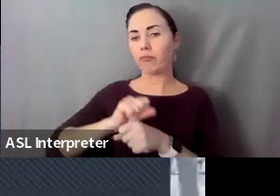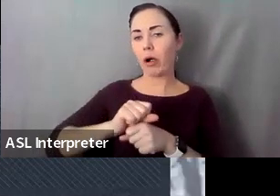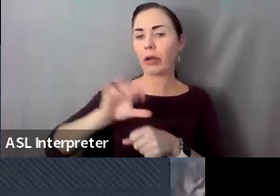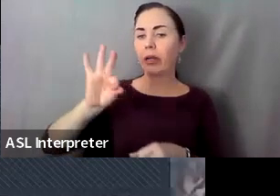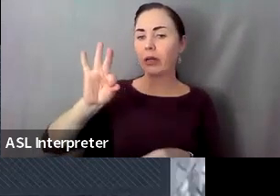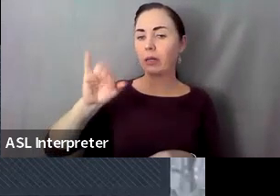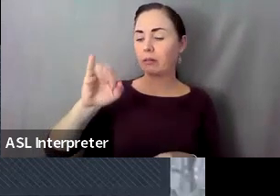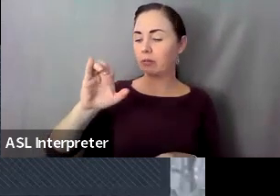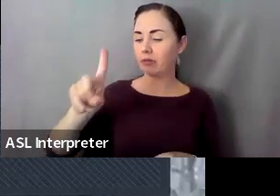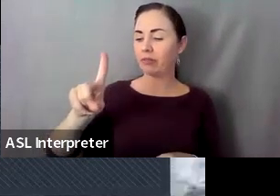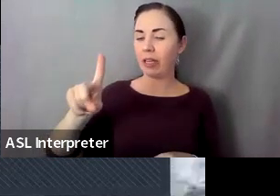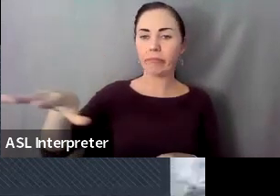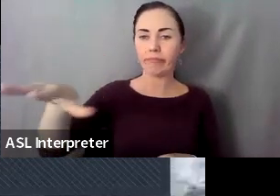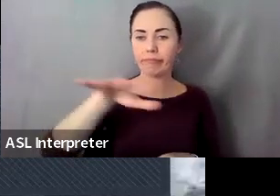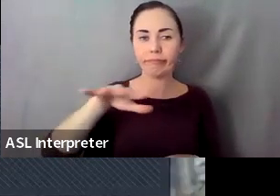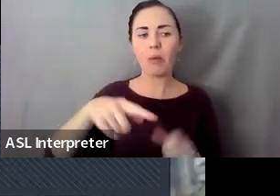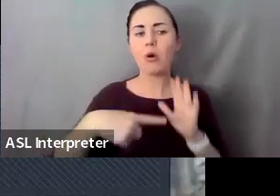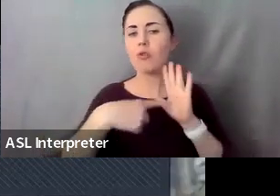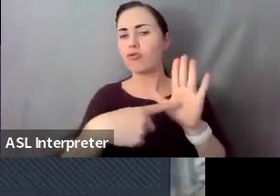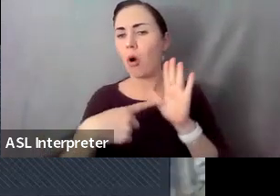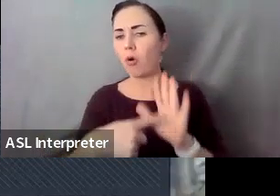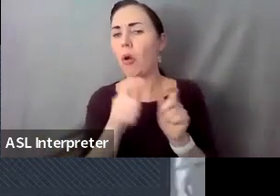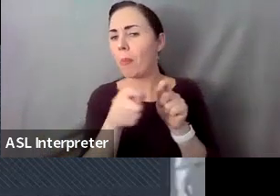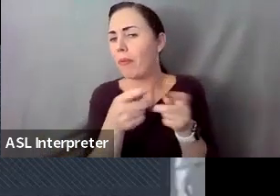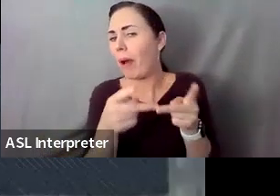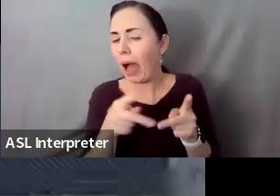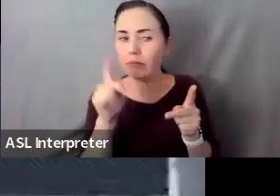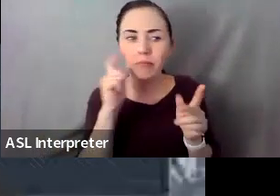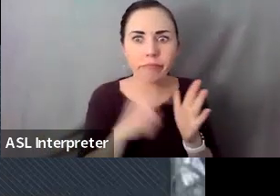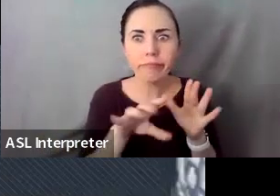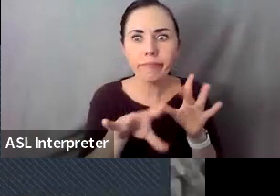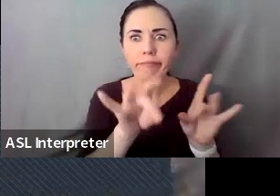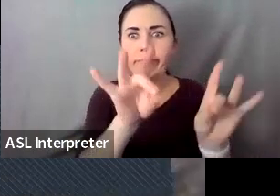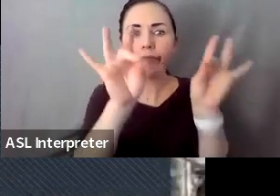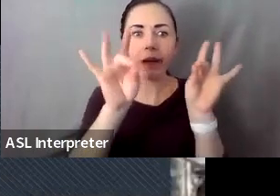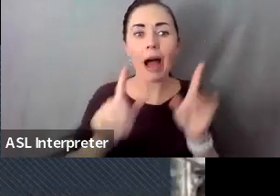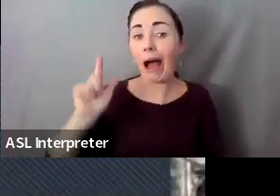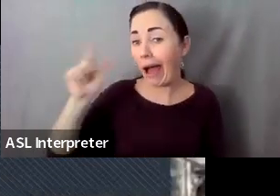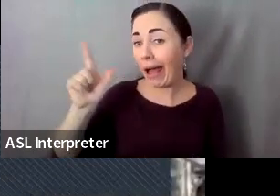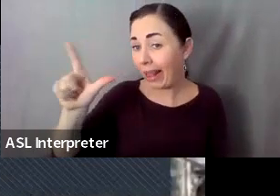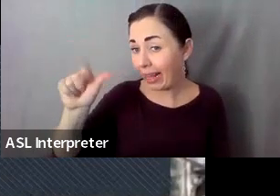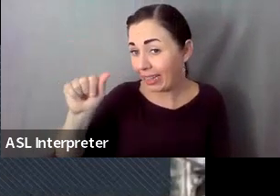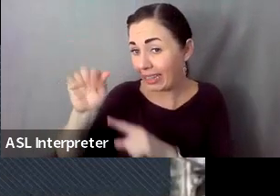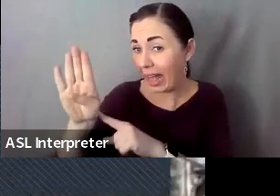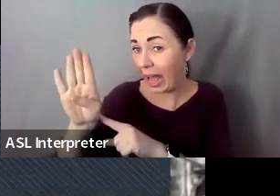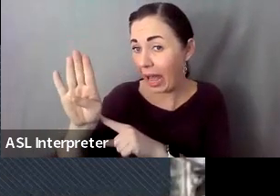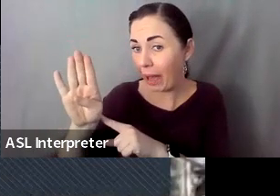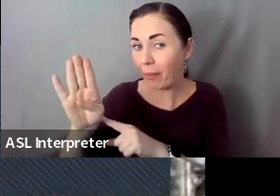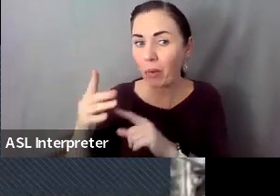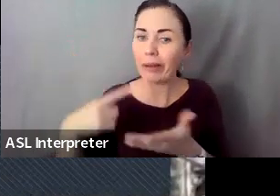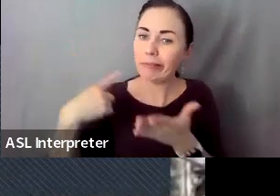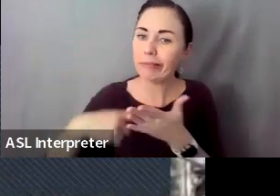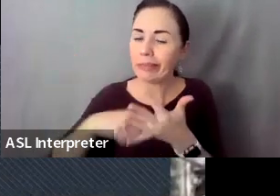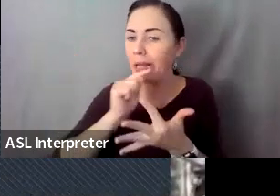fungi. But later we're going to go back to the lab, and I will be joining you live to discuss some of the fungi and some of the things that we study about